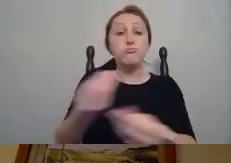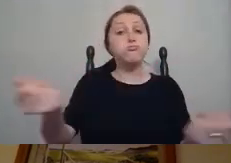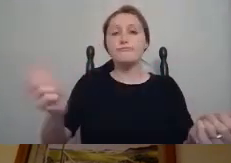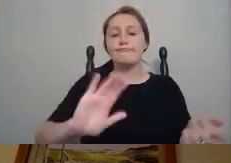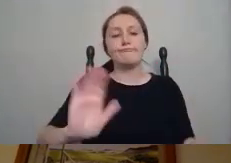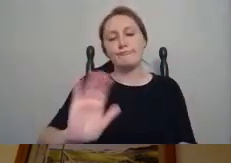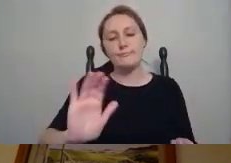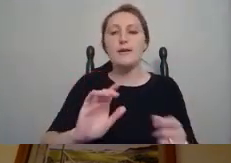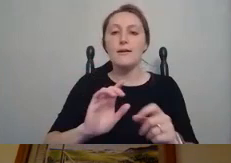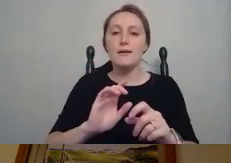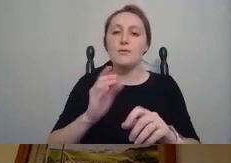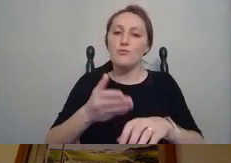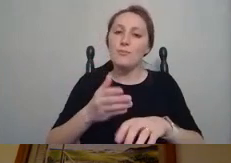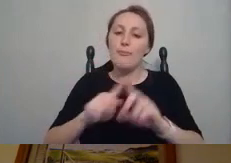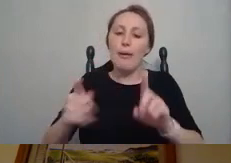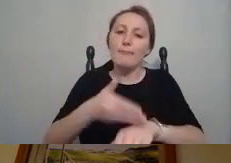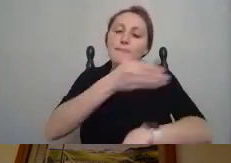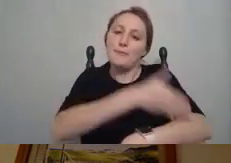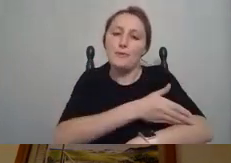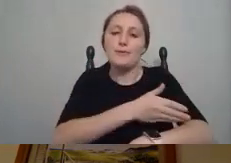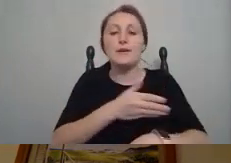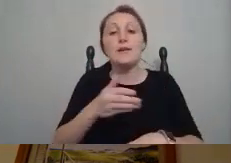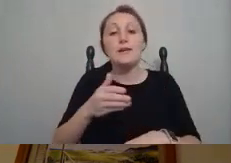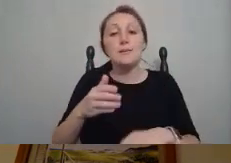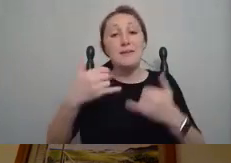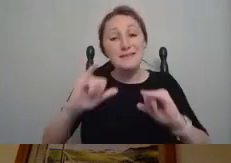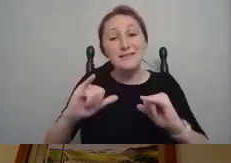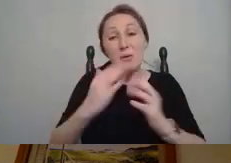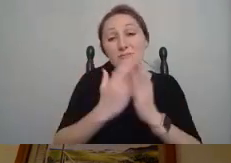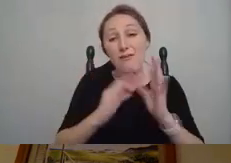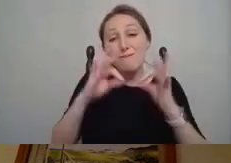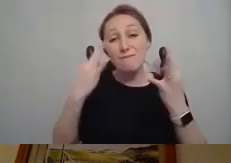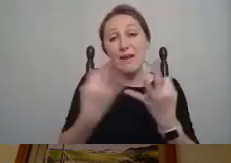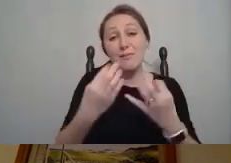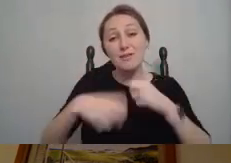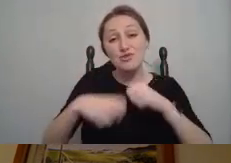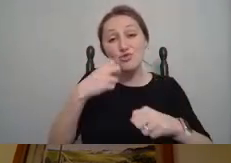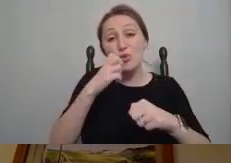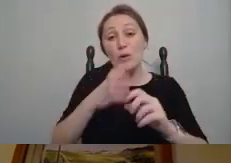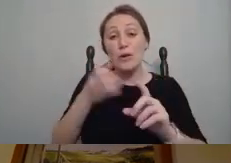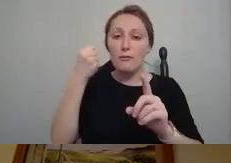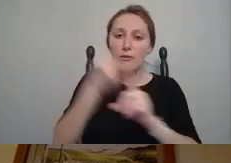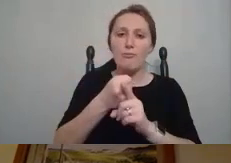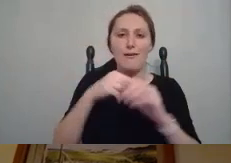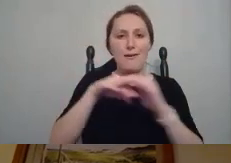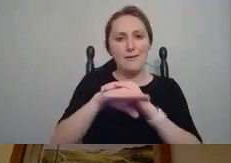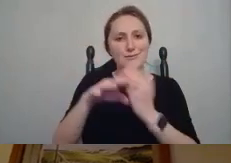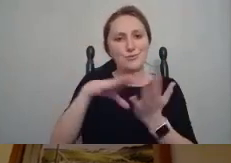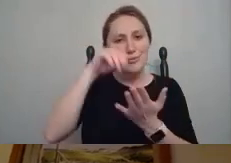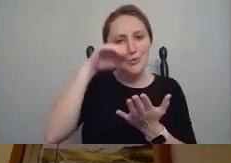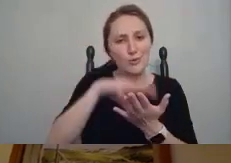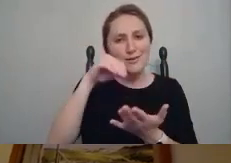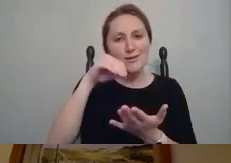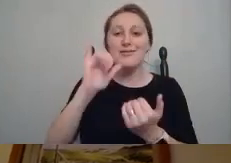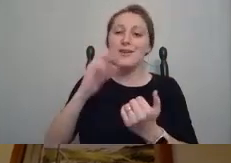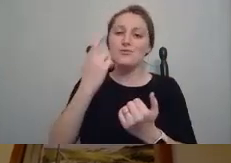there's still like family issues that will impact access to learning, and that's why learning has to be